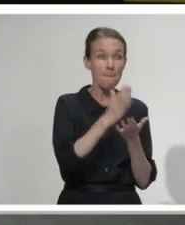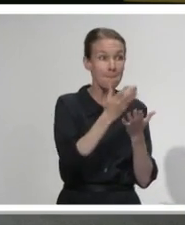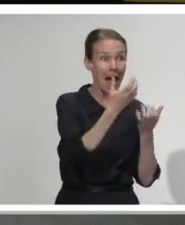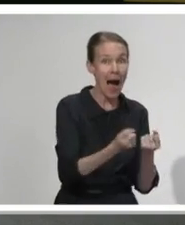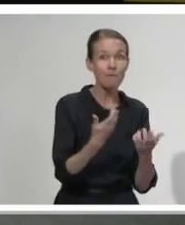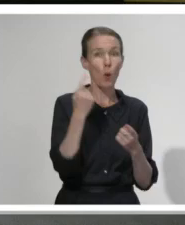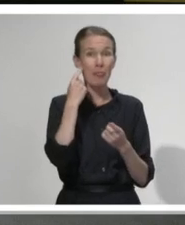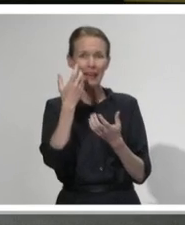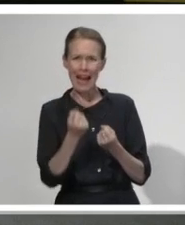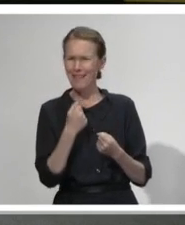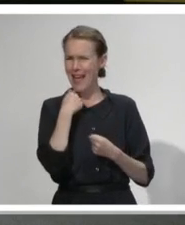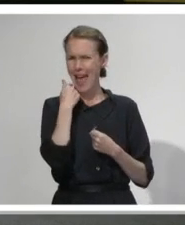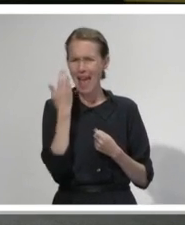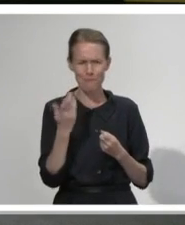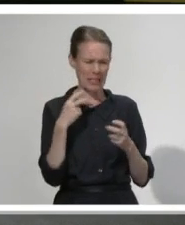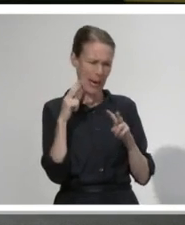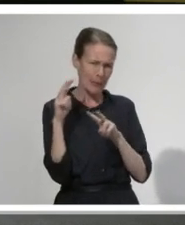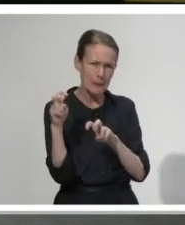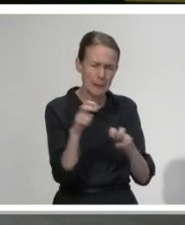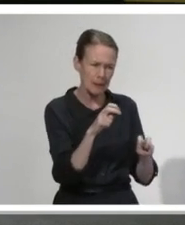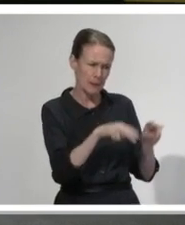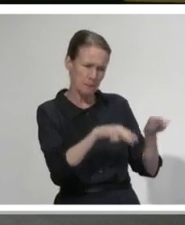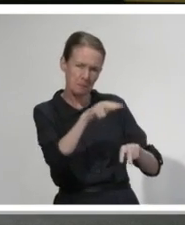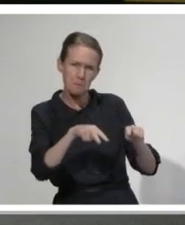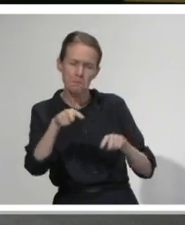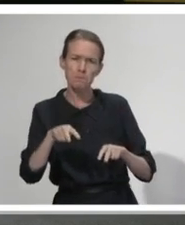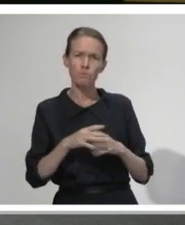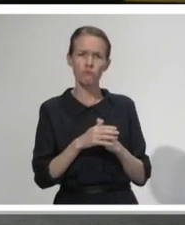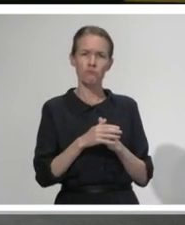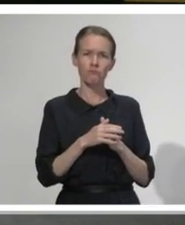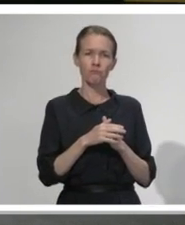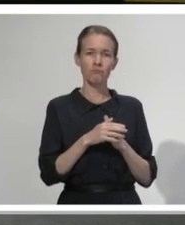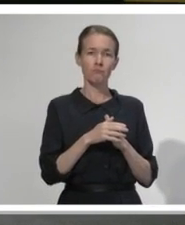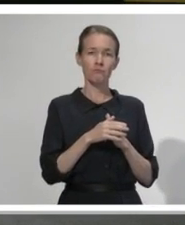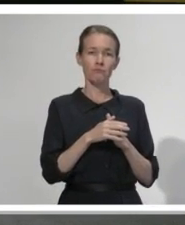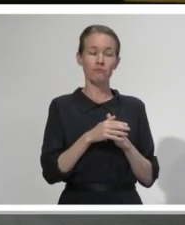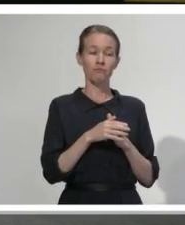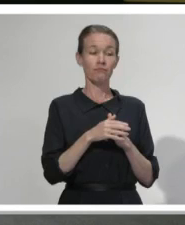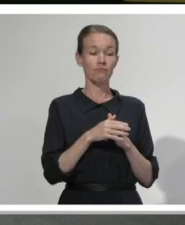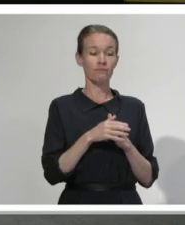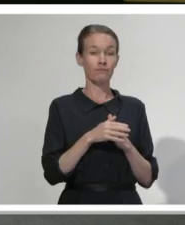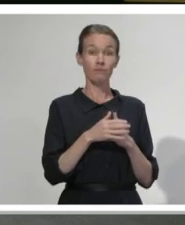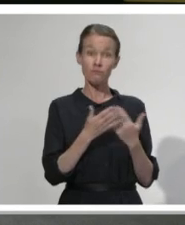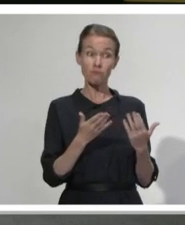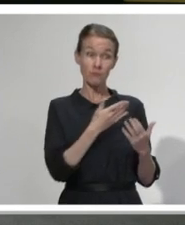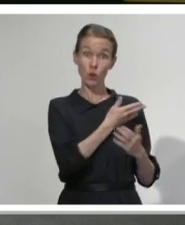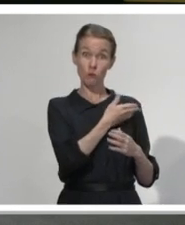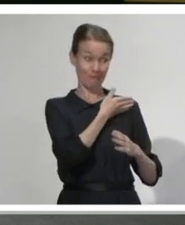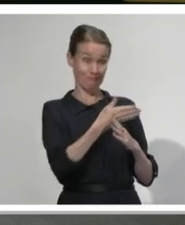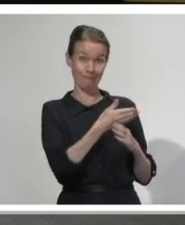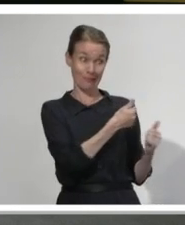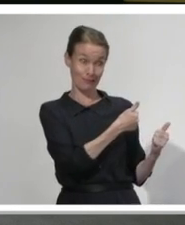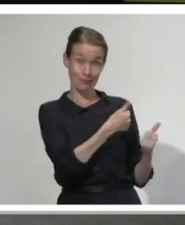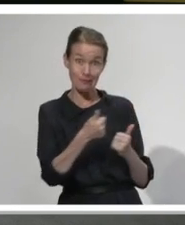what the cases are telling us. It's a mixture of it's looking really good. We've got very low